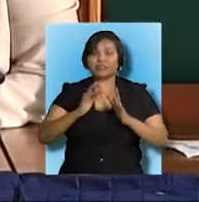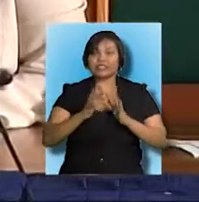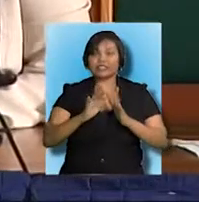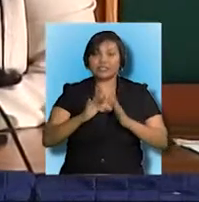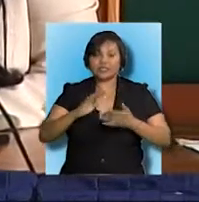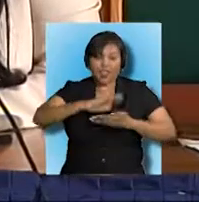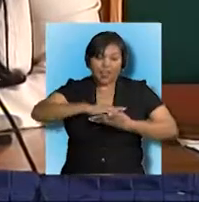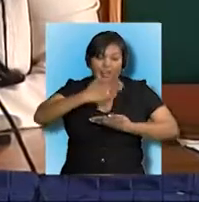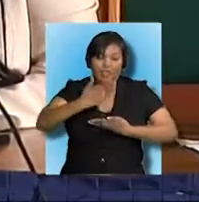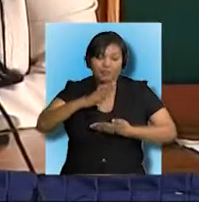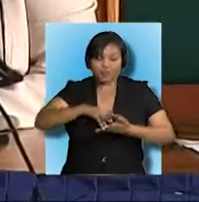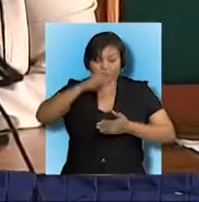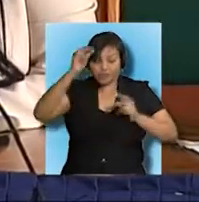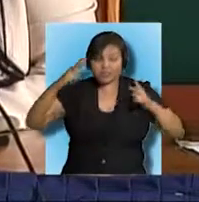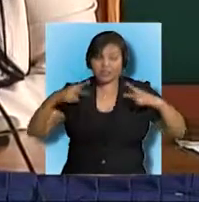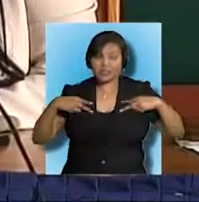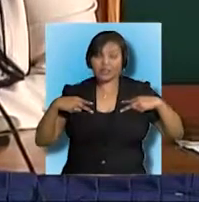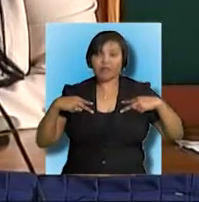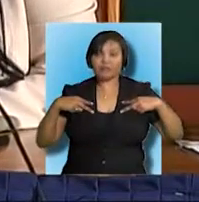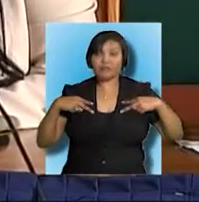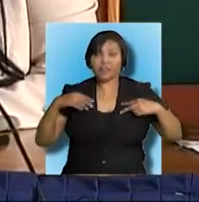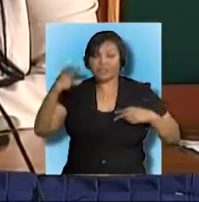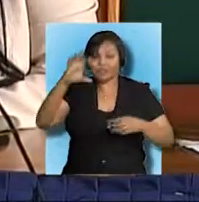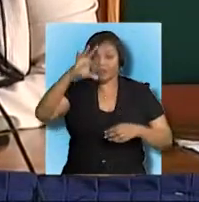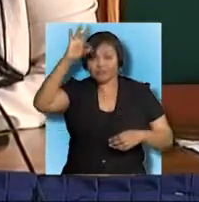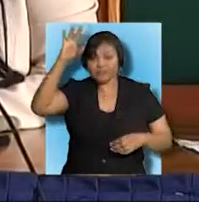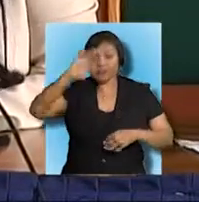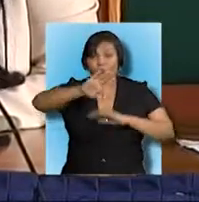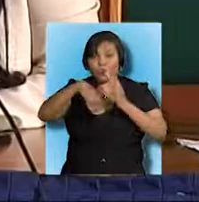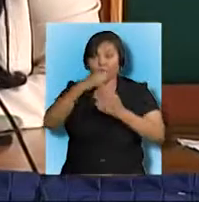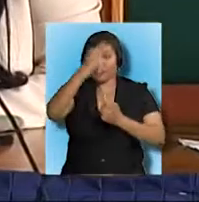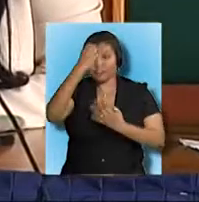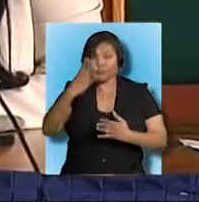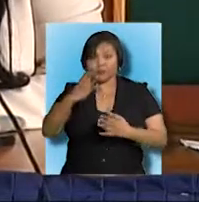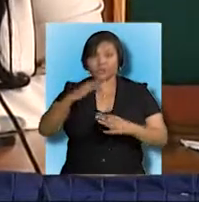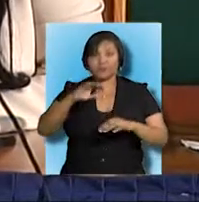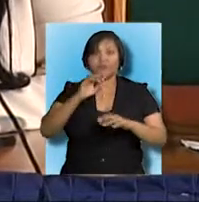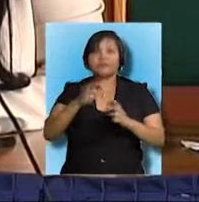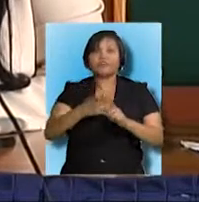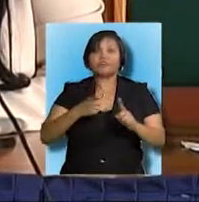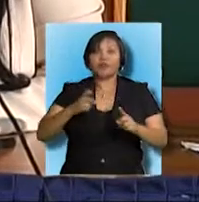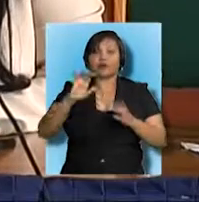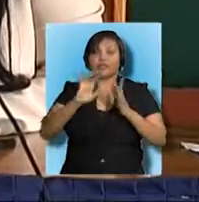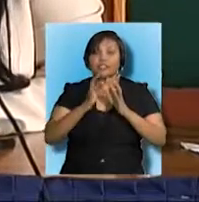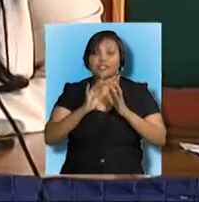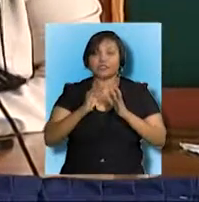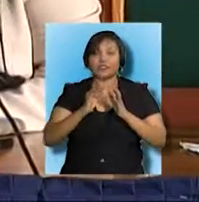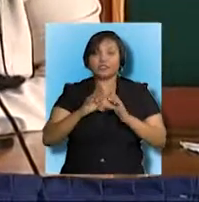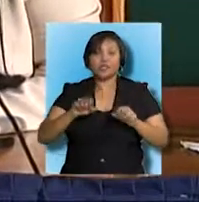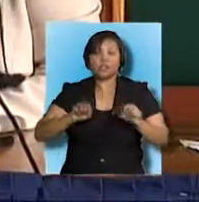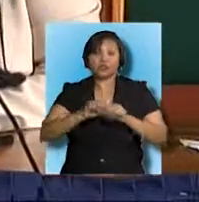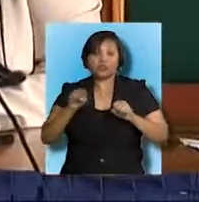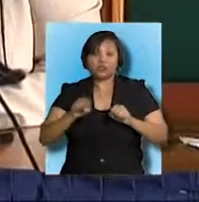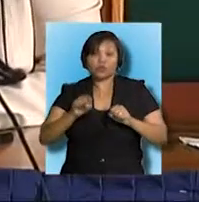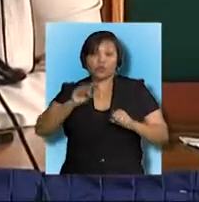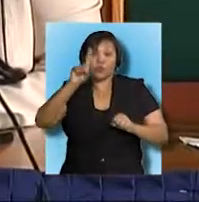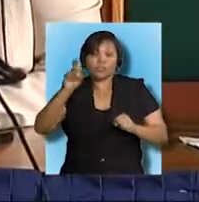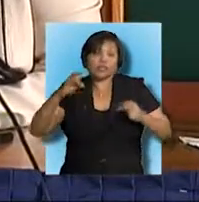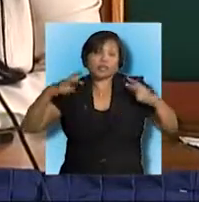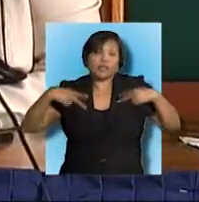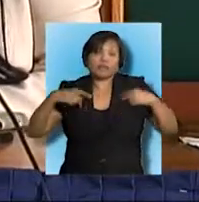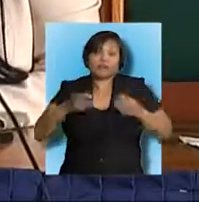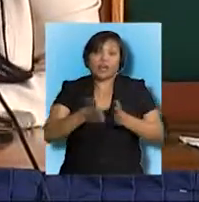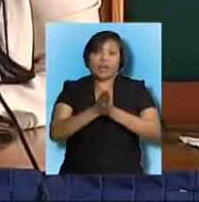laptops, and that is how they access information. So the question that we are facing, or that we are asking,